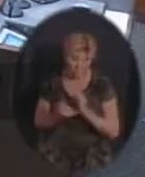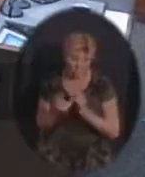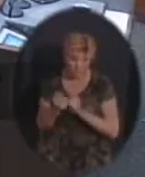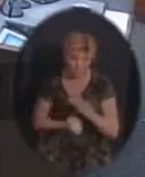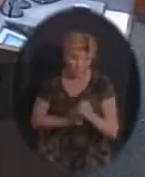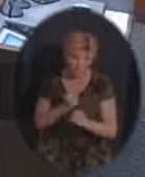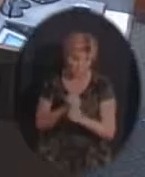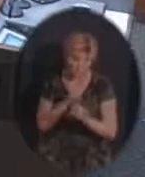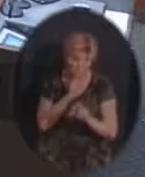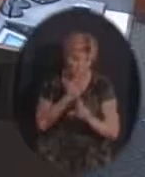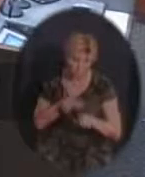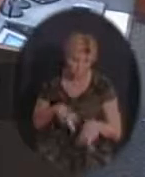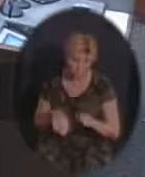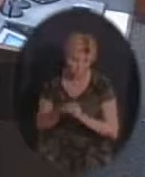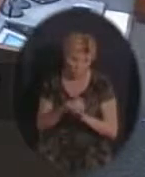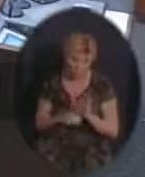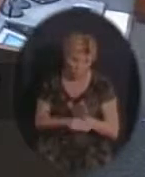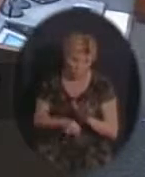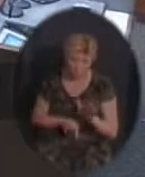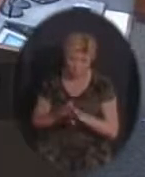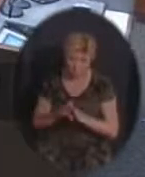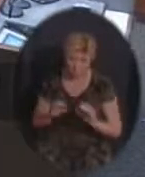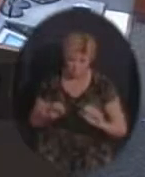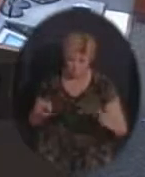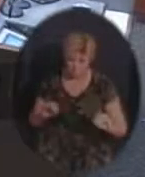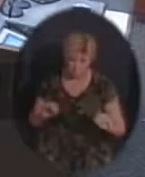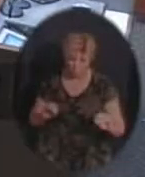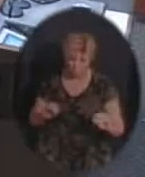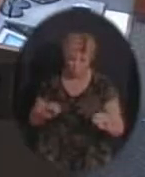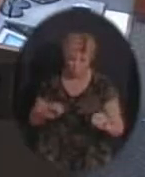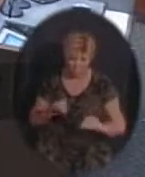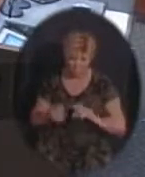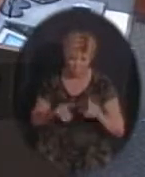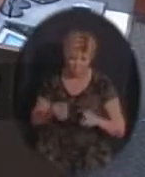Seeing none, we have an opportunity now to go to an executive session.